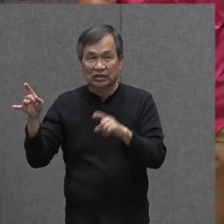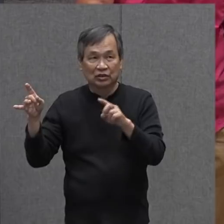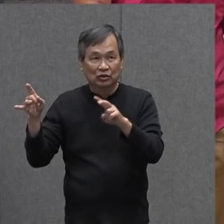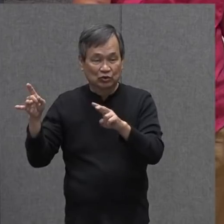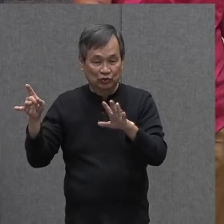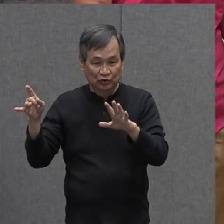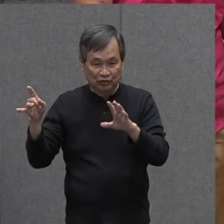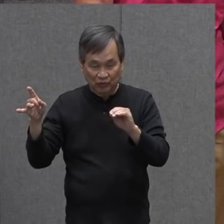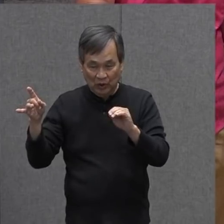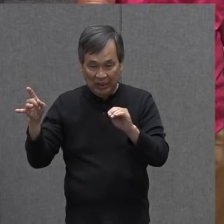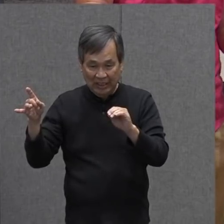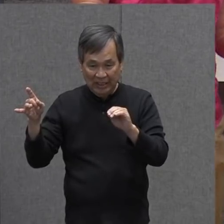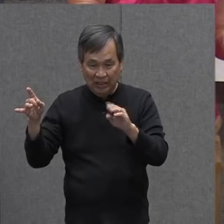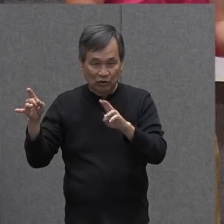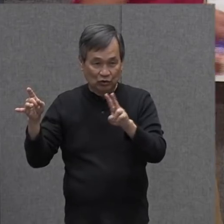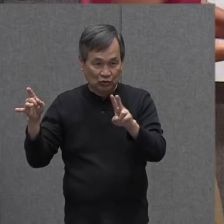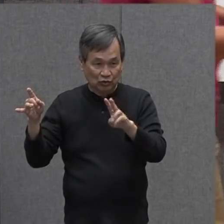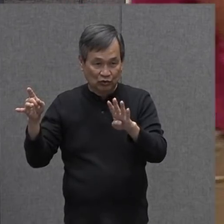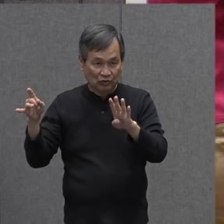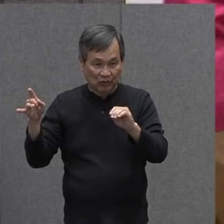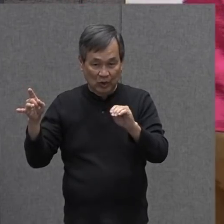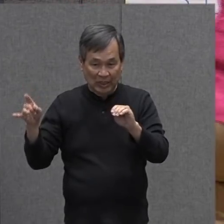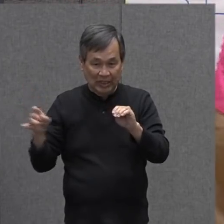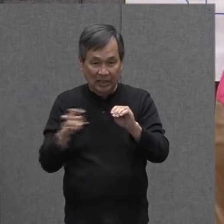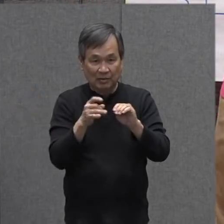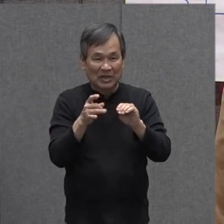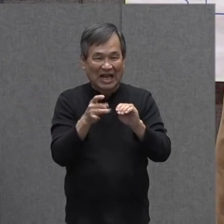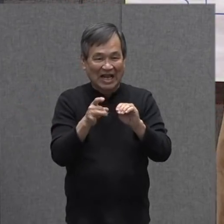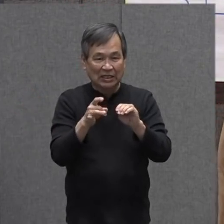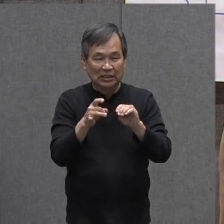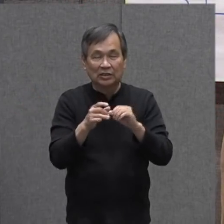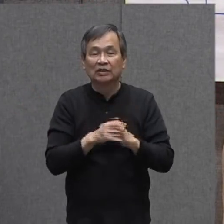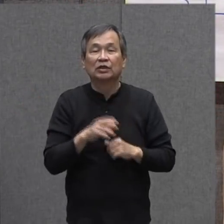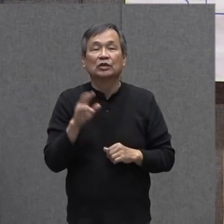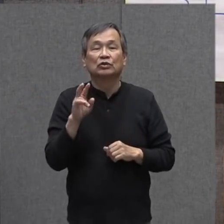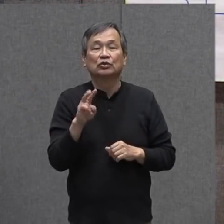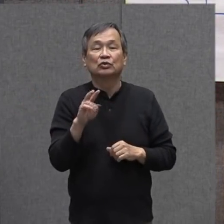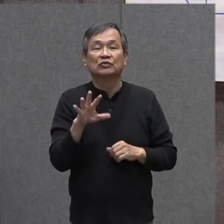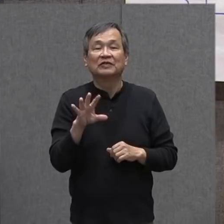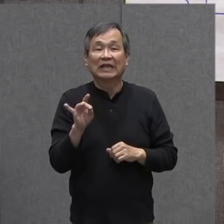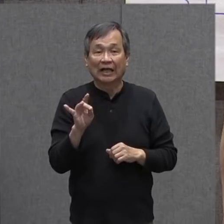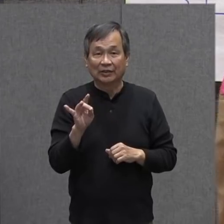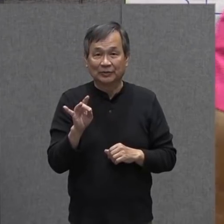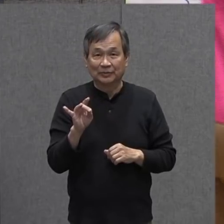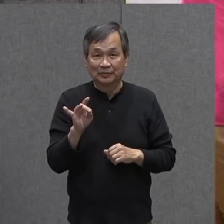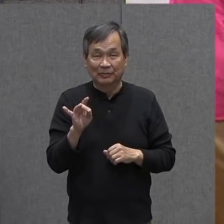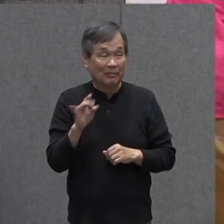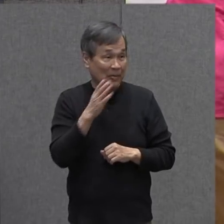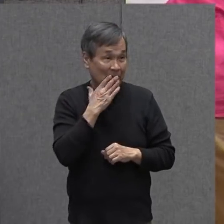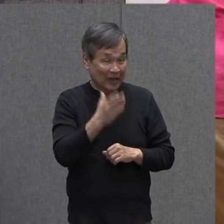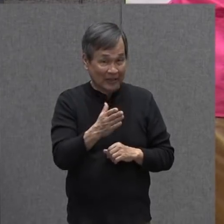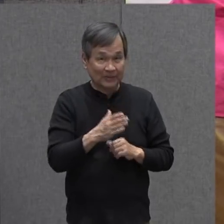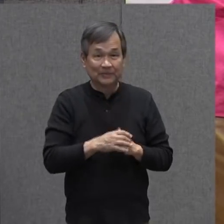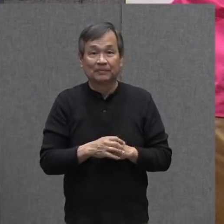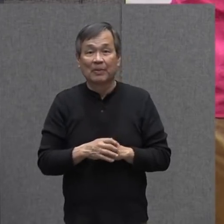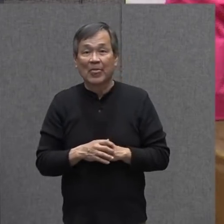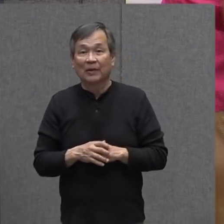amount. And then it went to the second year. He ate 1 and planted the rest. So that was 3